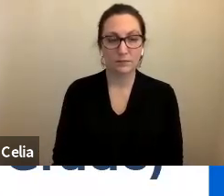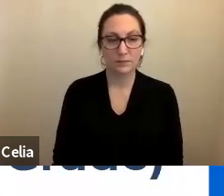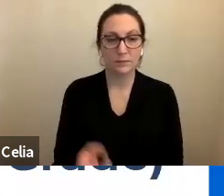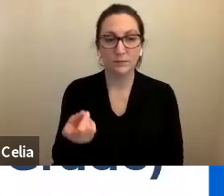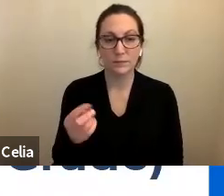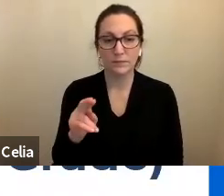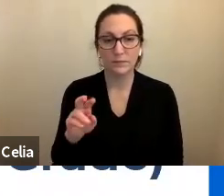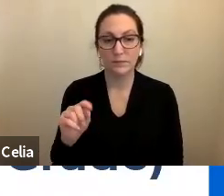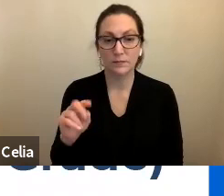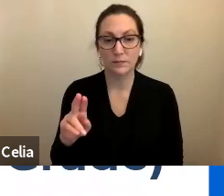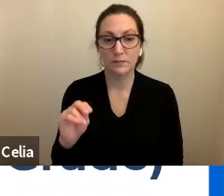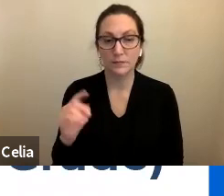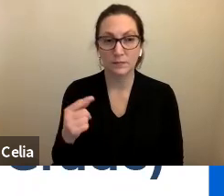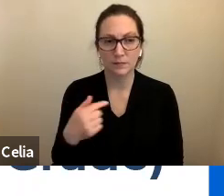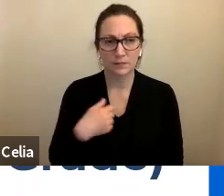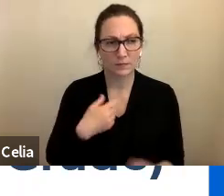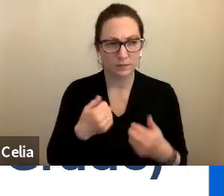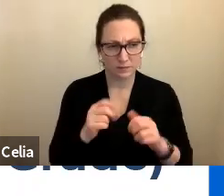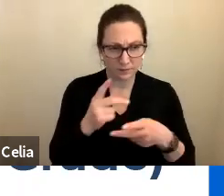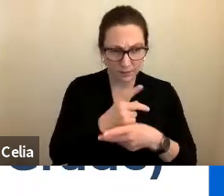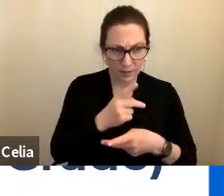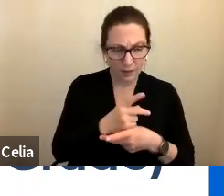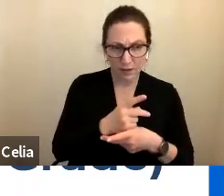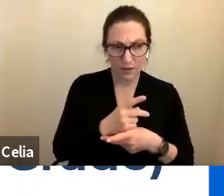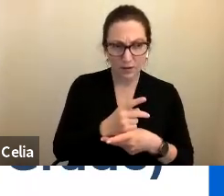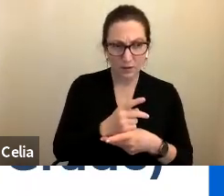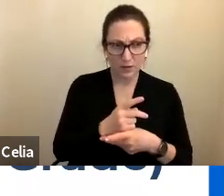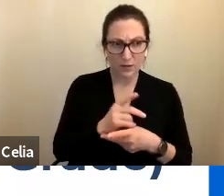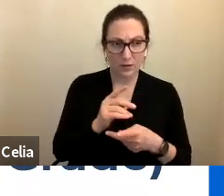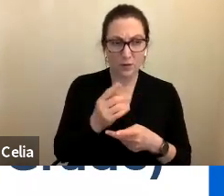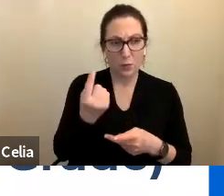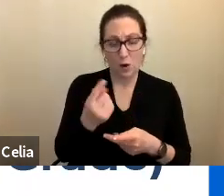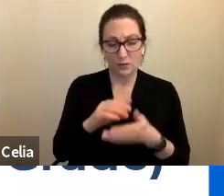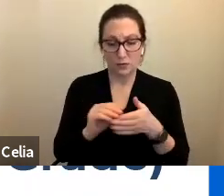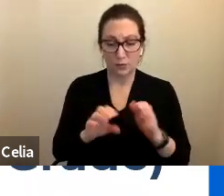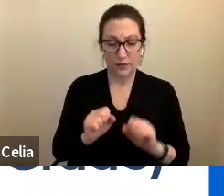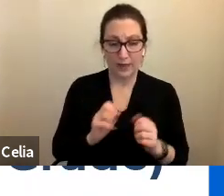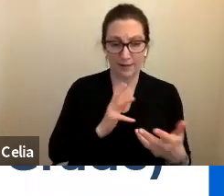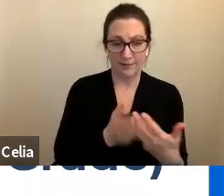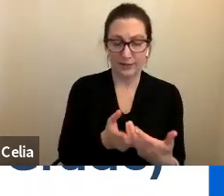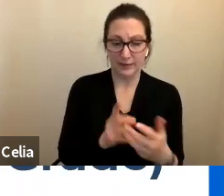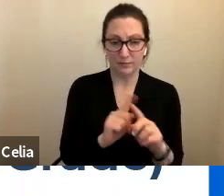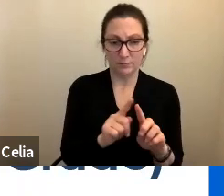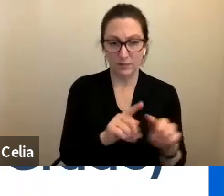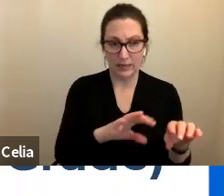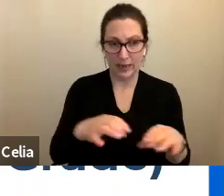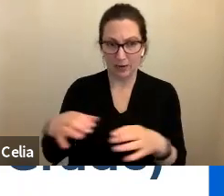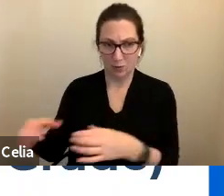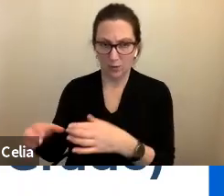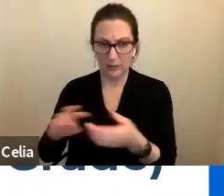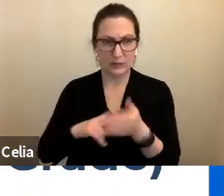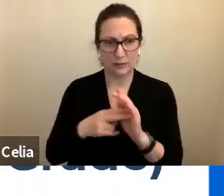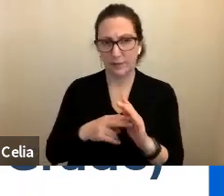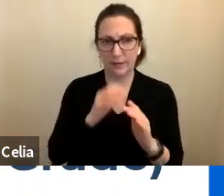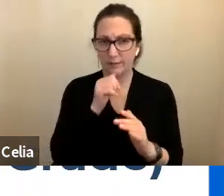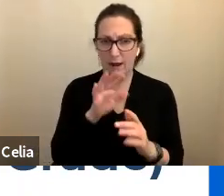trying to figure out, a student can be more than one of these categories. So we're not trying to add up to 100 or anything like that,